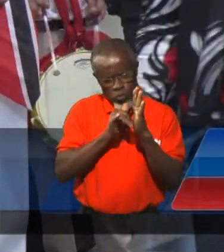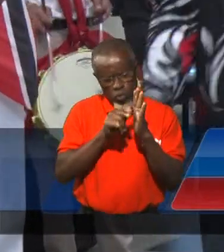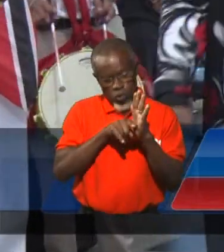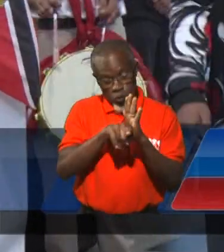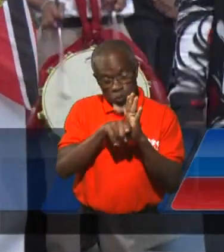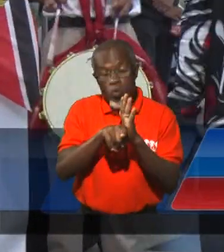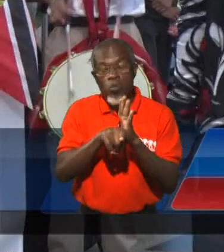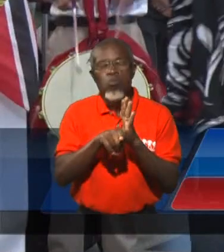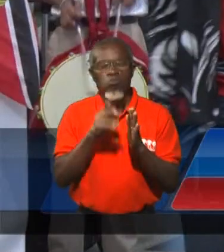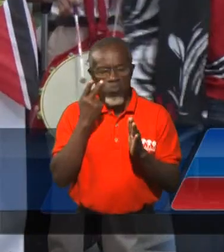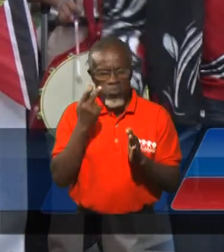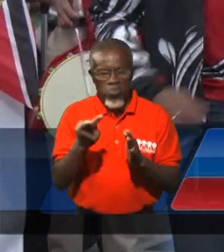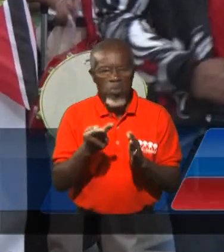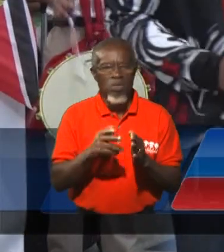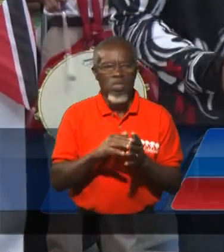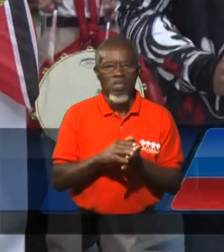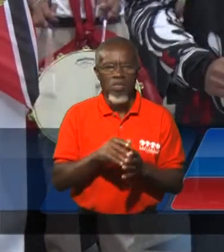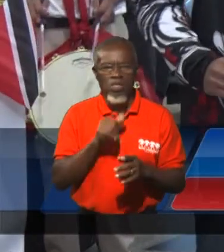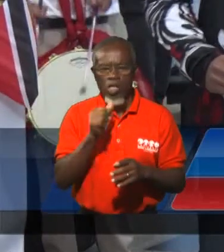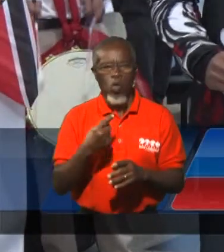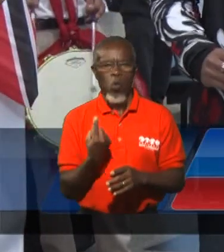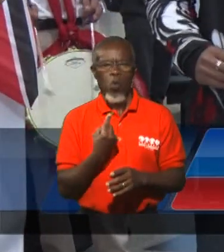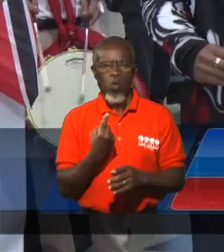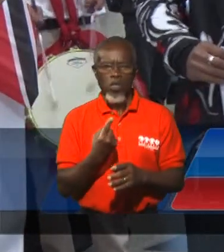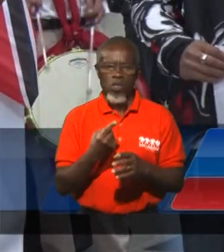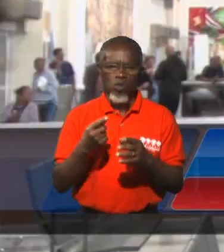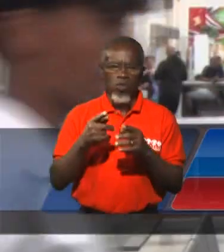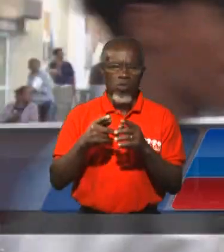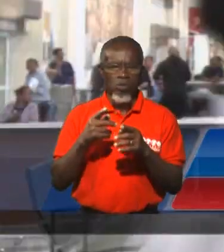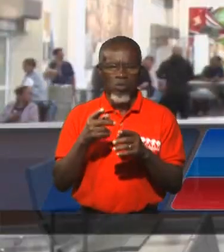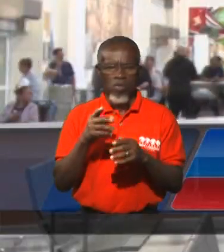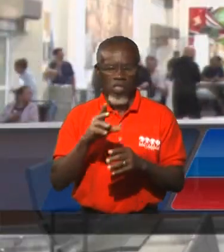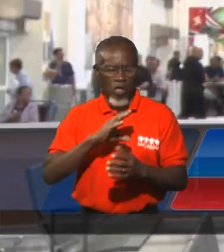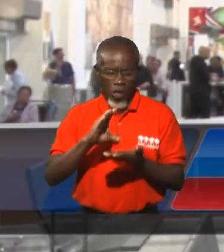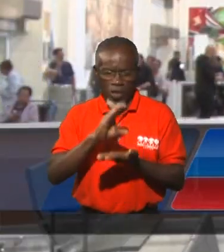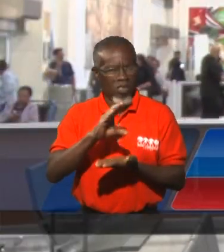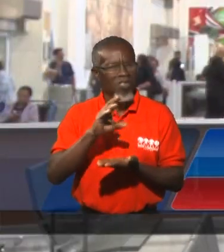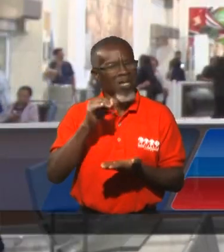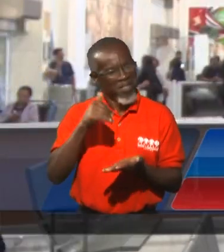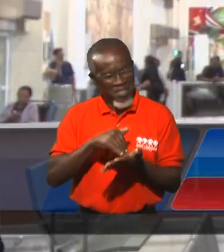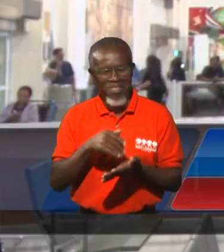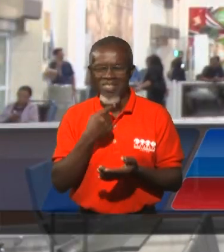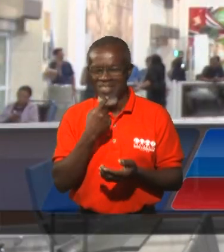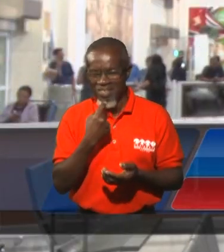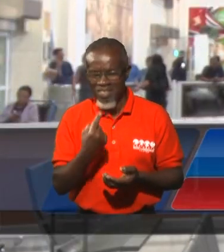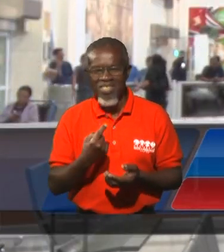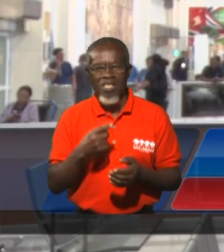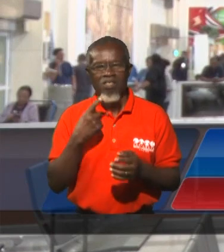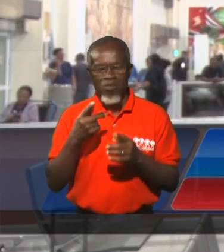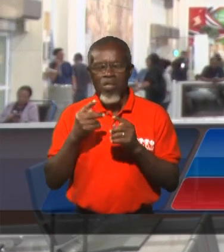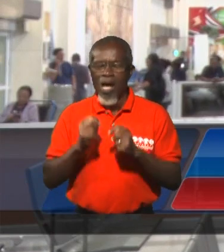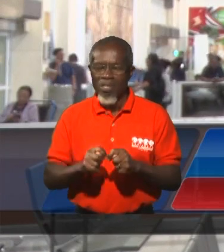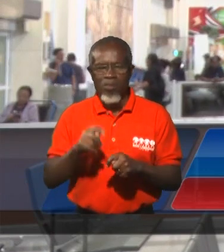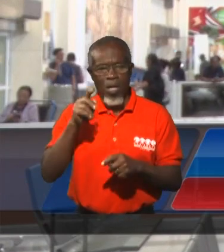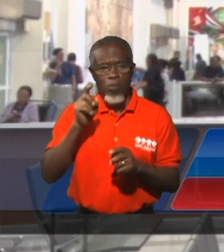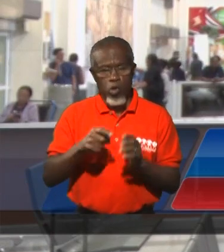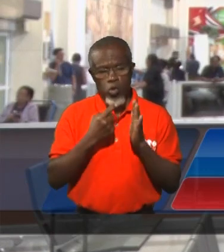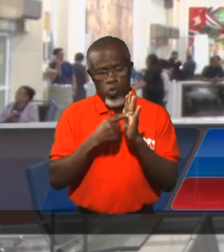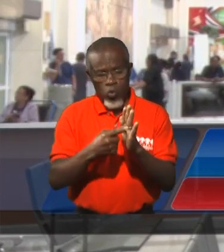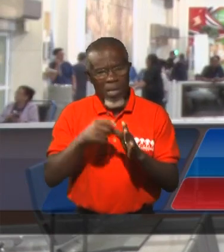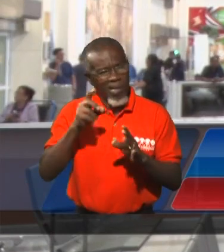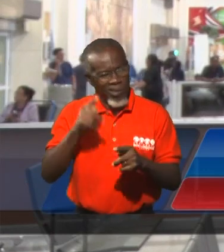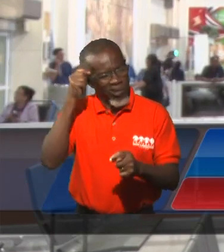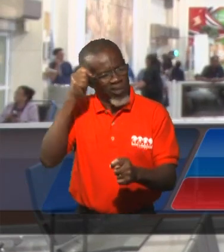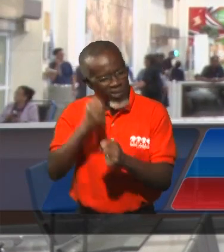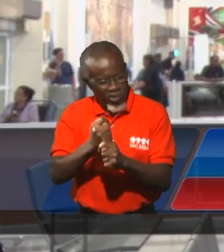representing not only Presentation College, but Trinidad and Tobago. You know, I just had to make sure that I trusted in God, I trusted in my teammates,